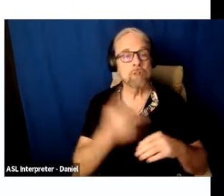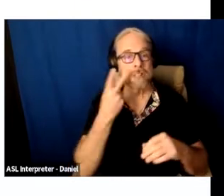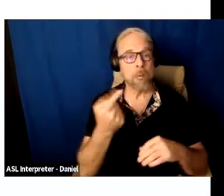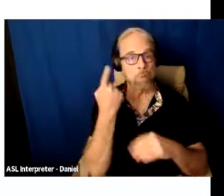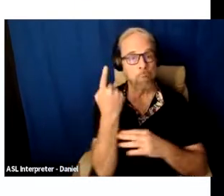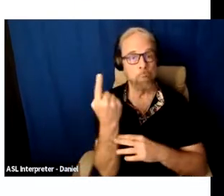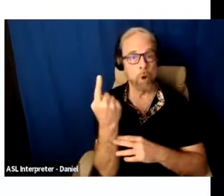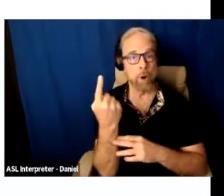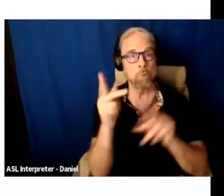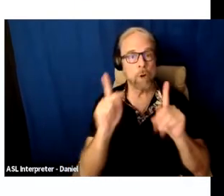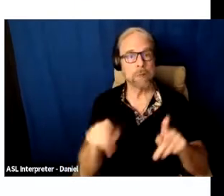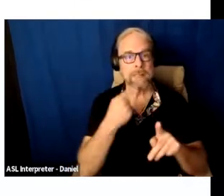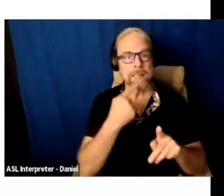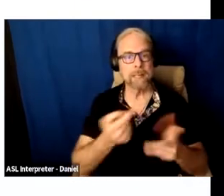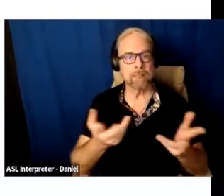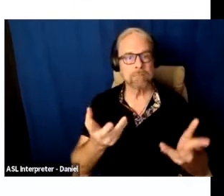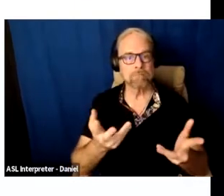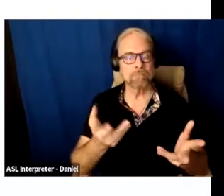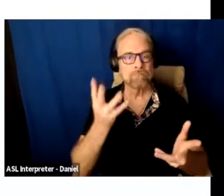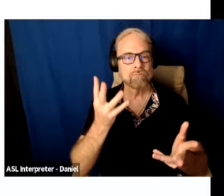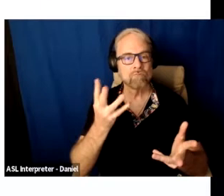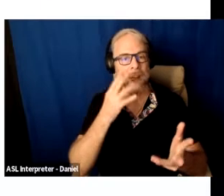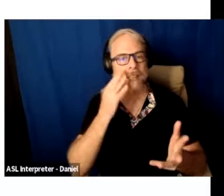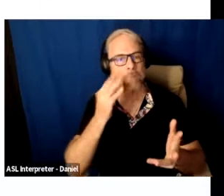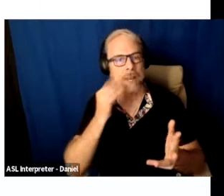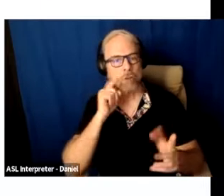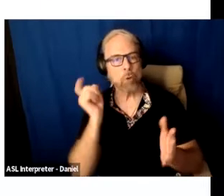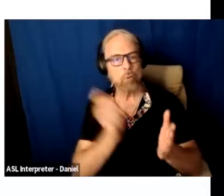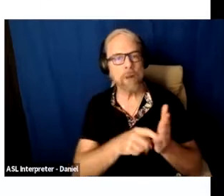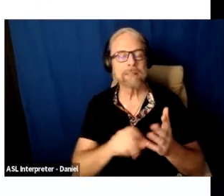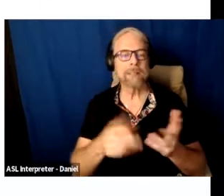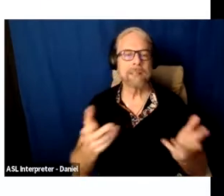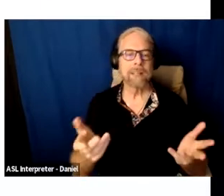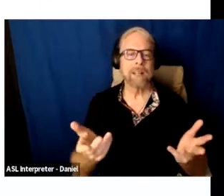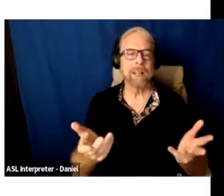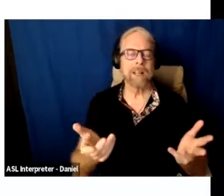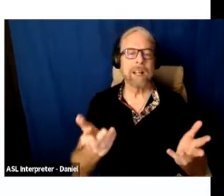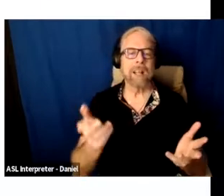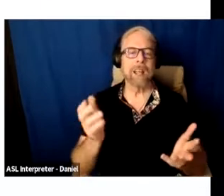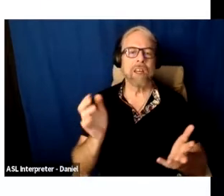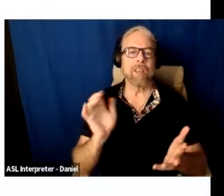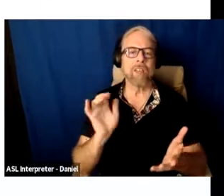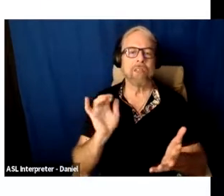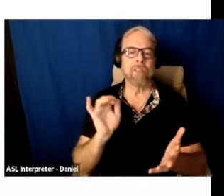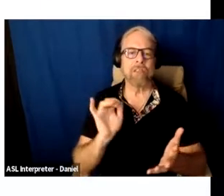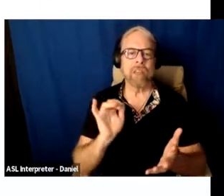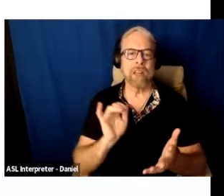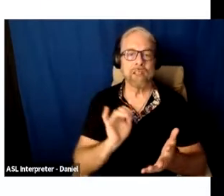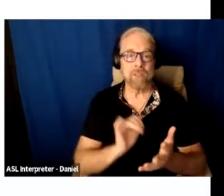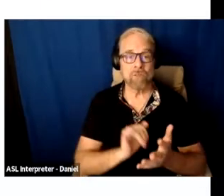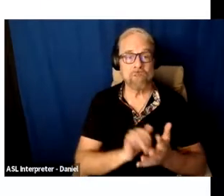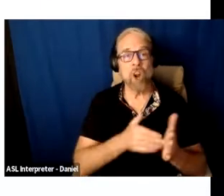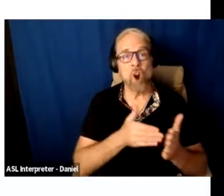person said experiencing or witnessing, and that is very often